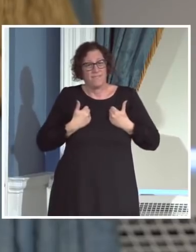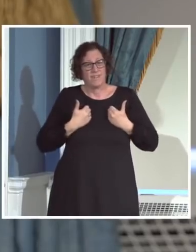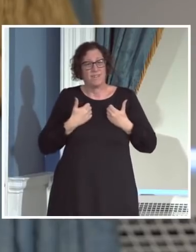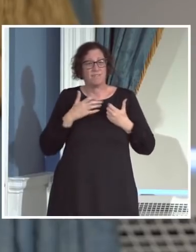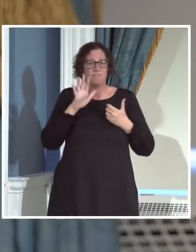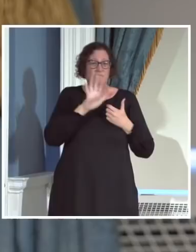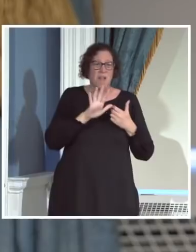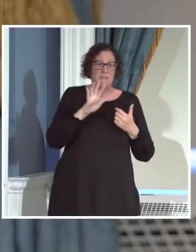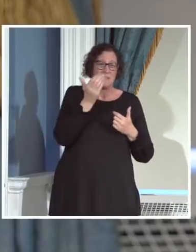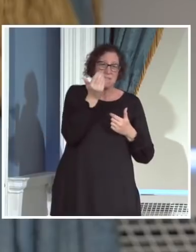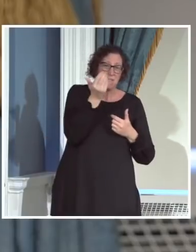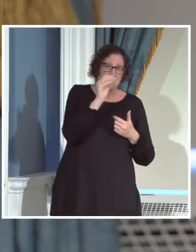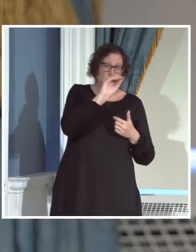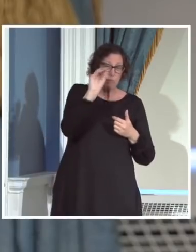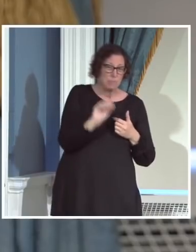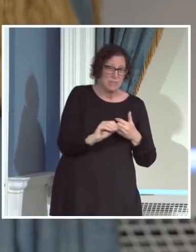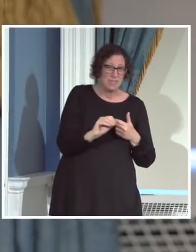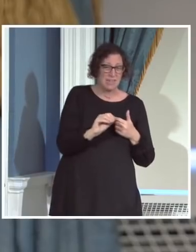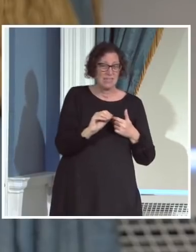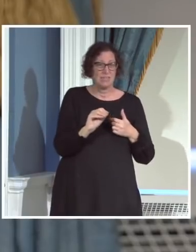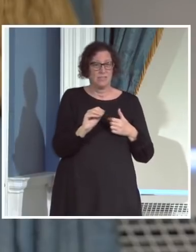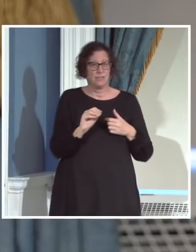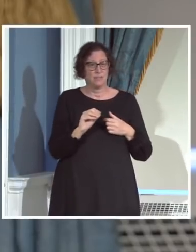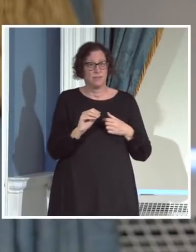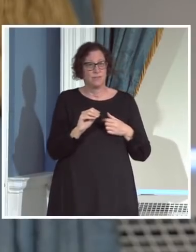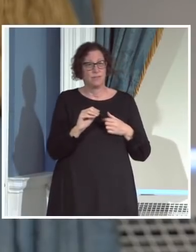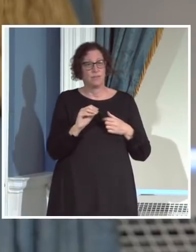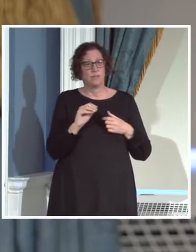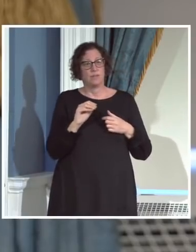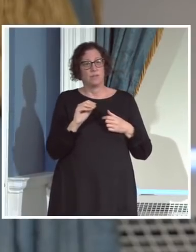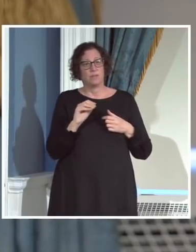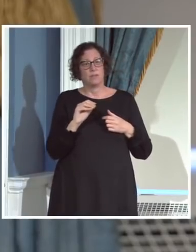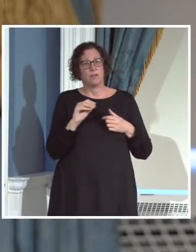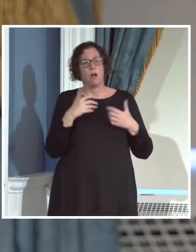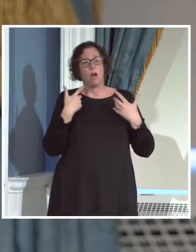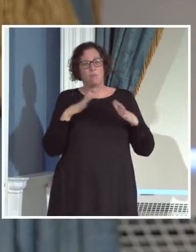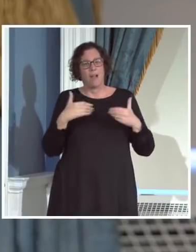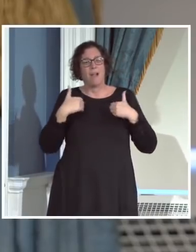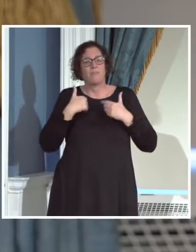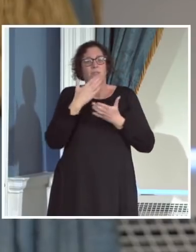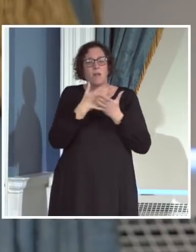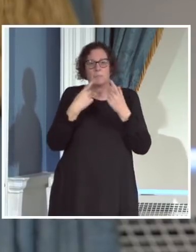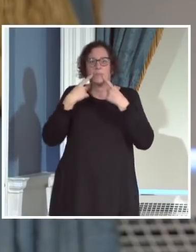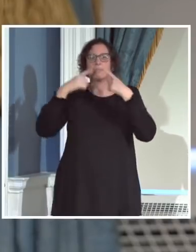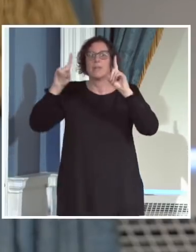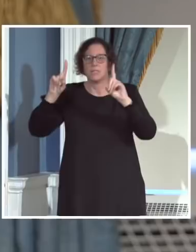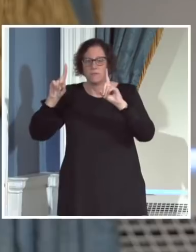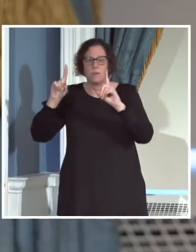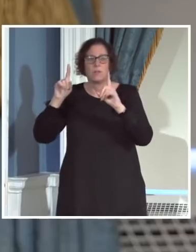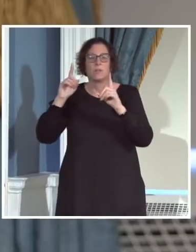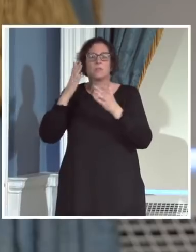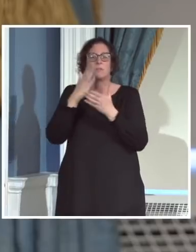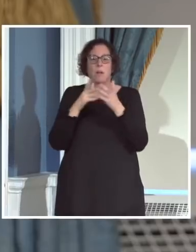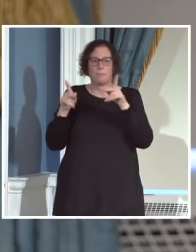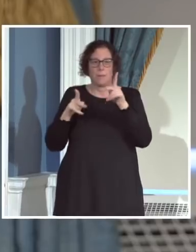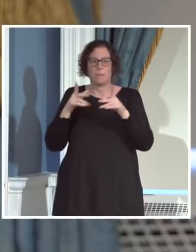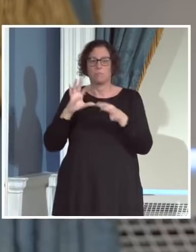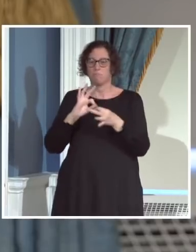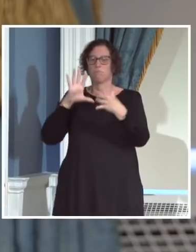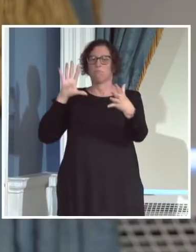we celebrate. We have at Health and Hospitals had people come off the ventilator, and that is so